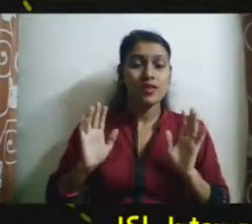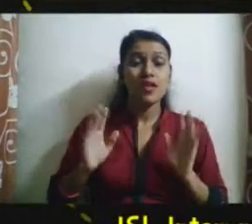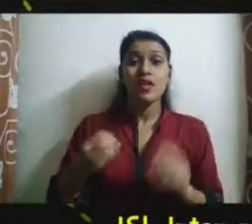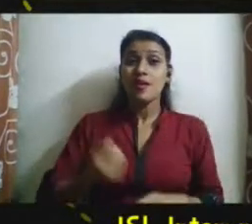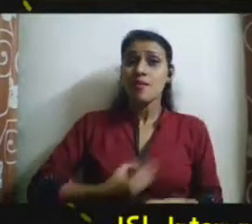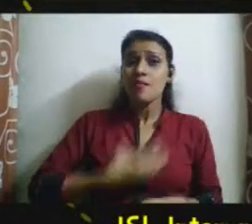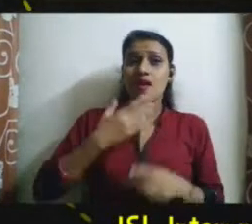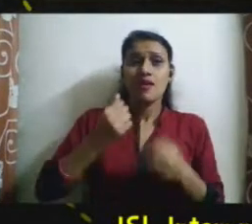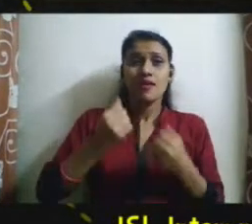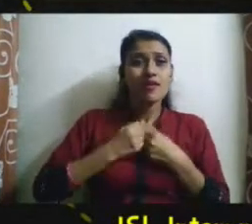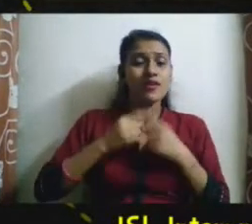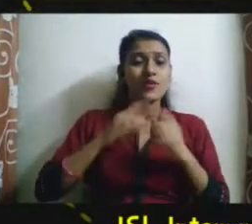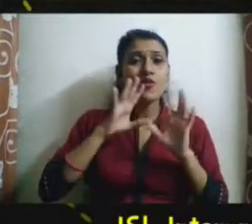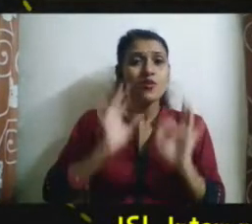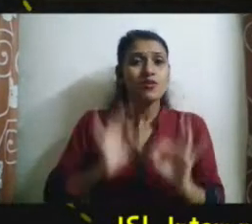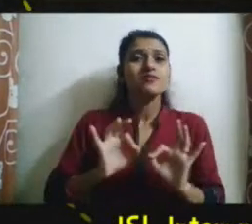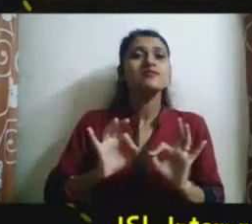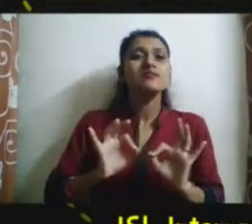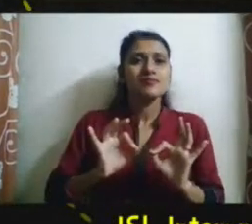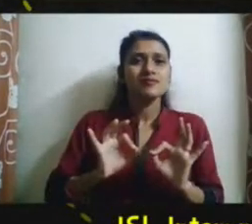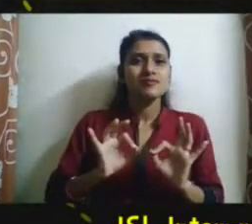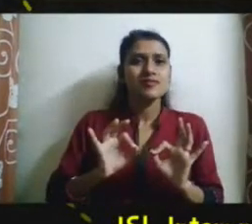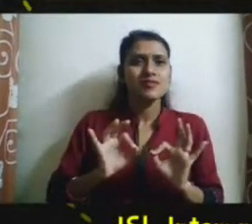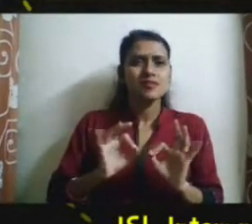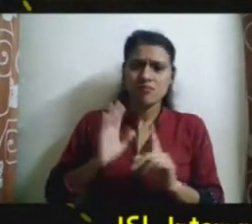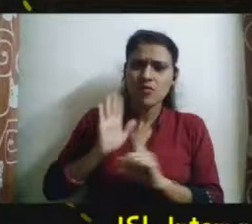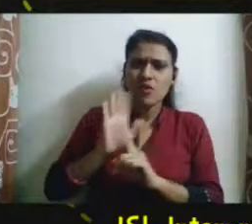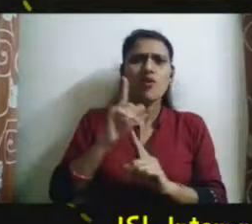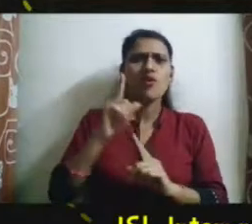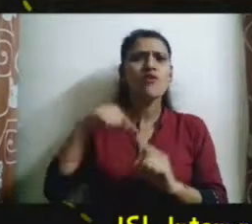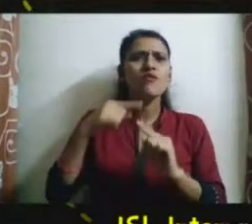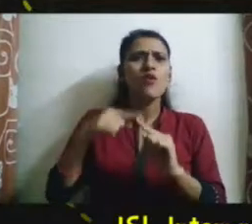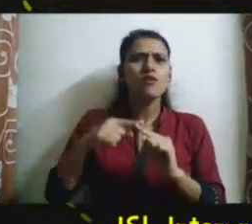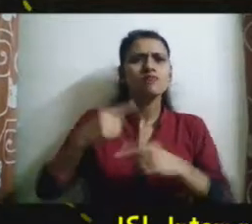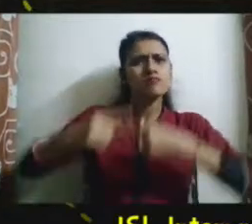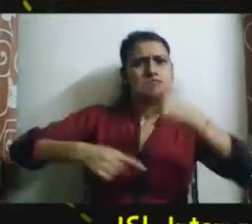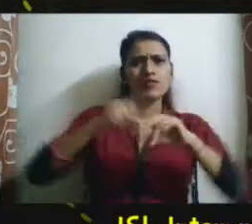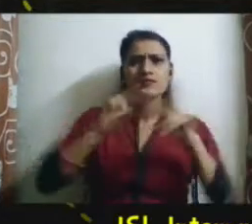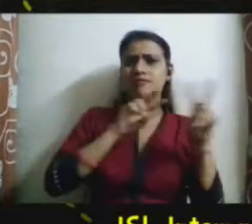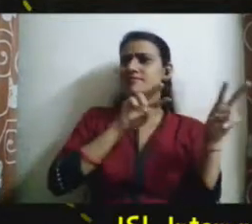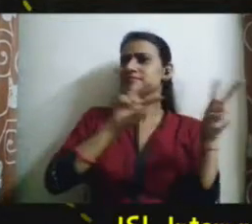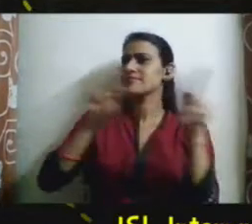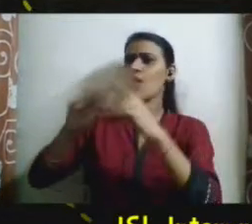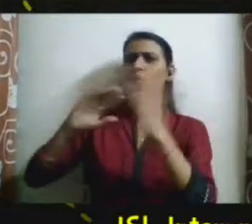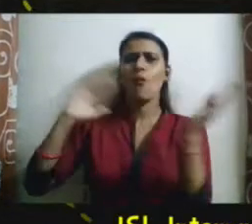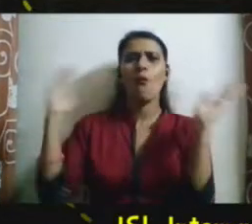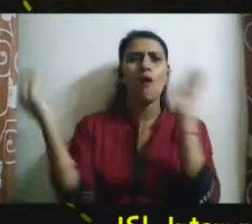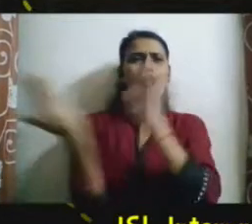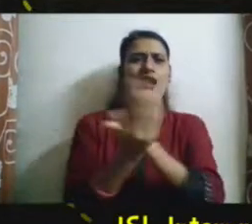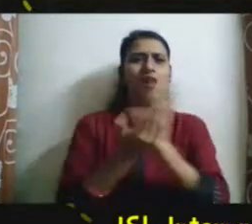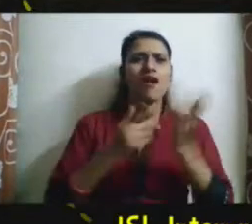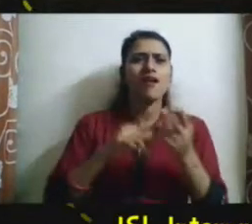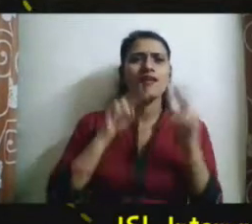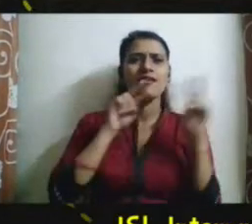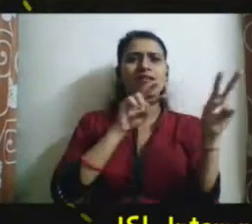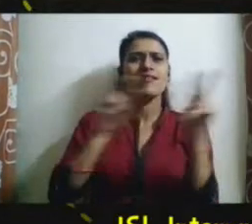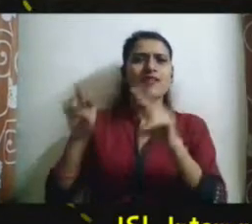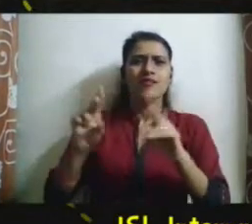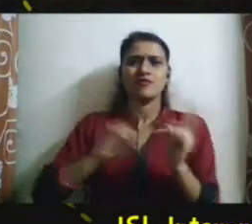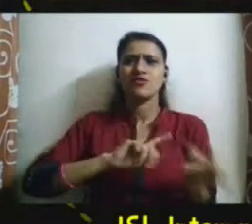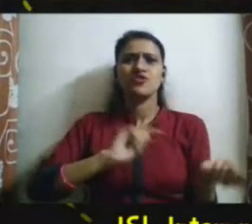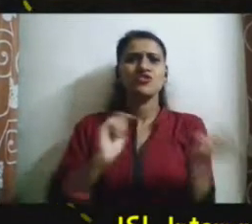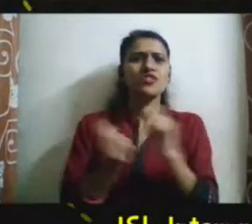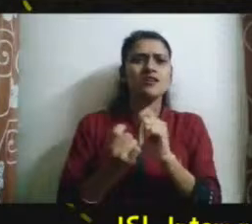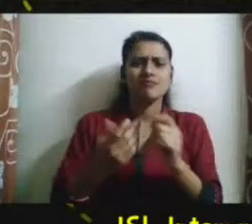a great prism for us to continuously see the world and ourselves differently and transform without